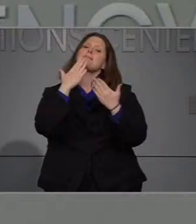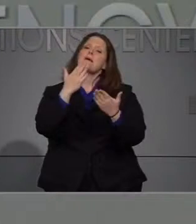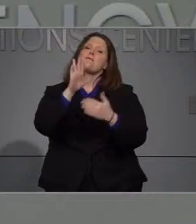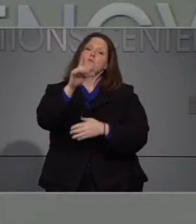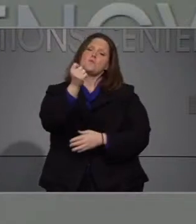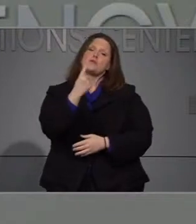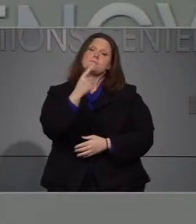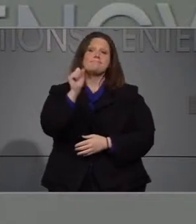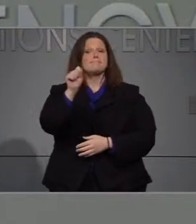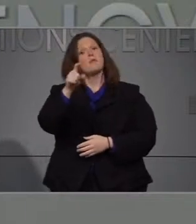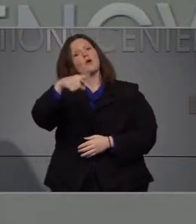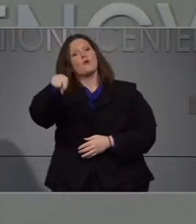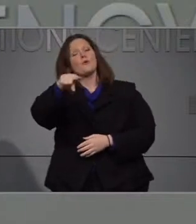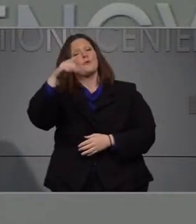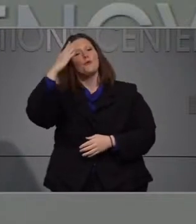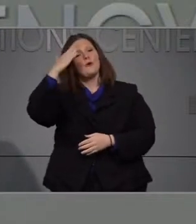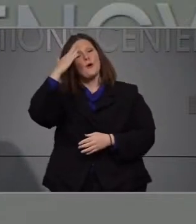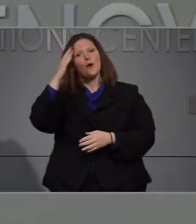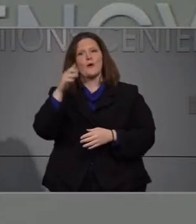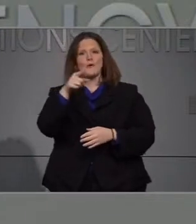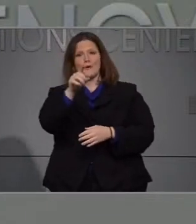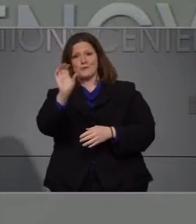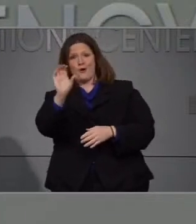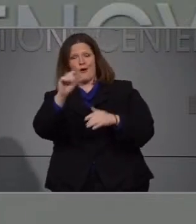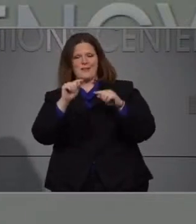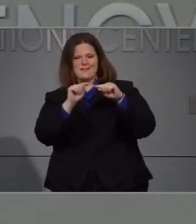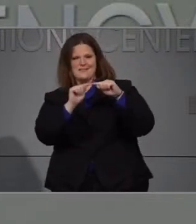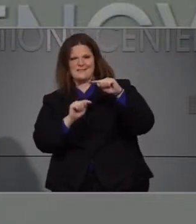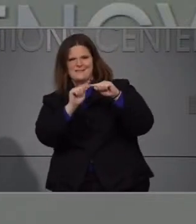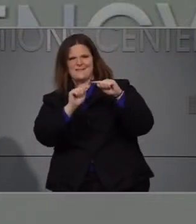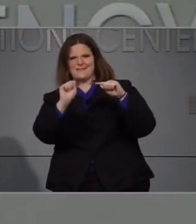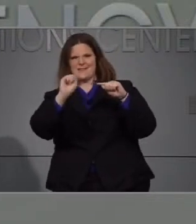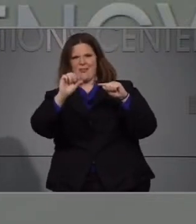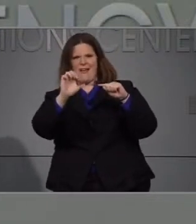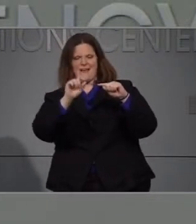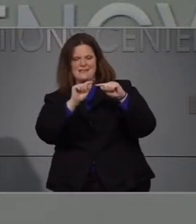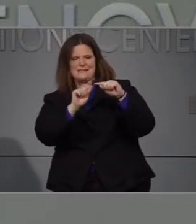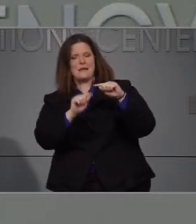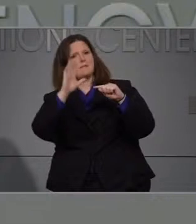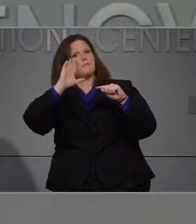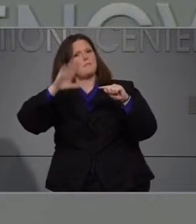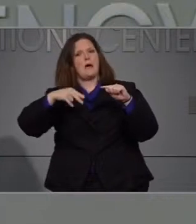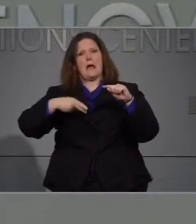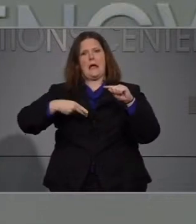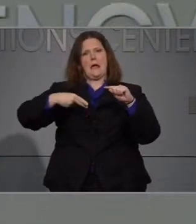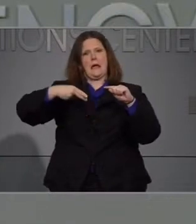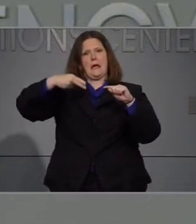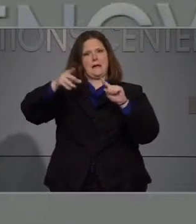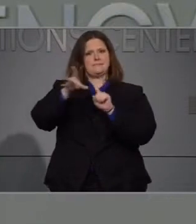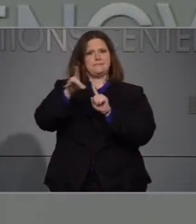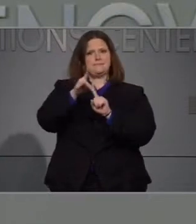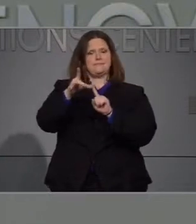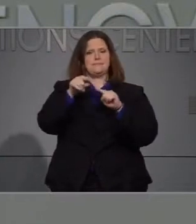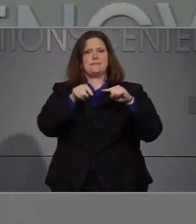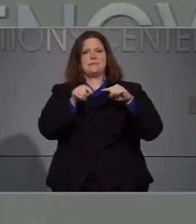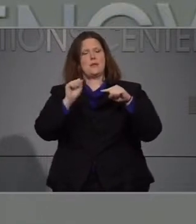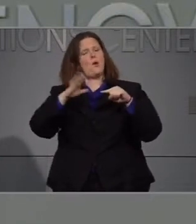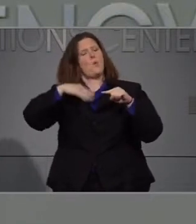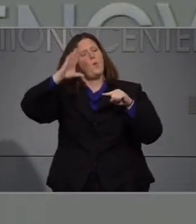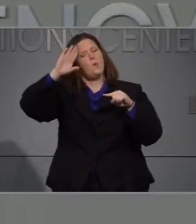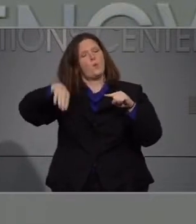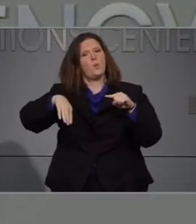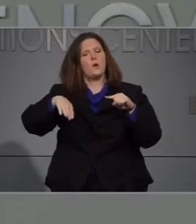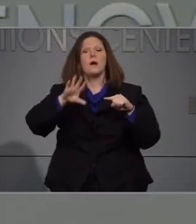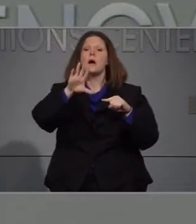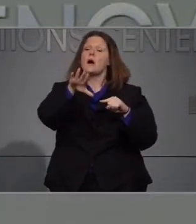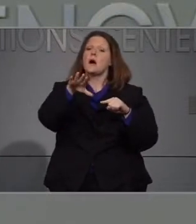all are close to South Carolina. We know that things in South Carolina, there are a lot of cases there. What I would say for